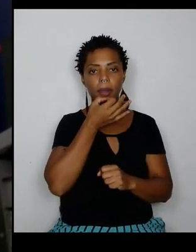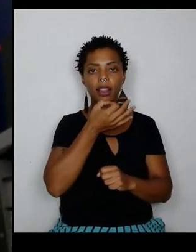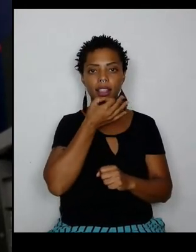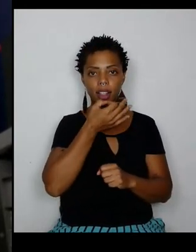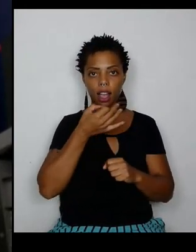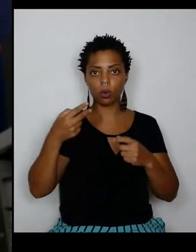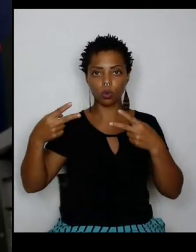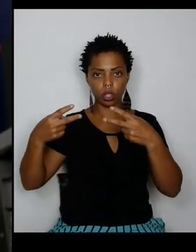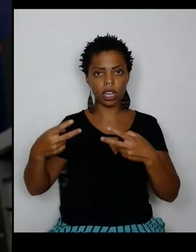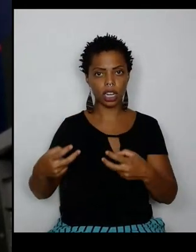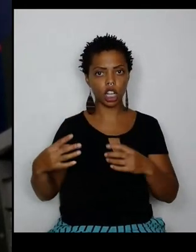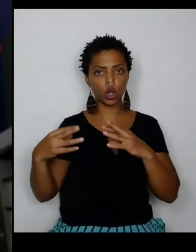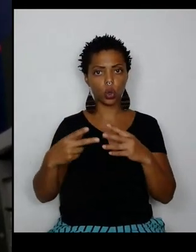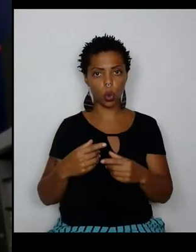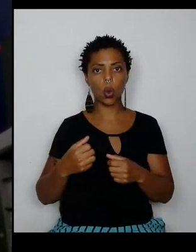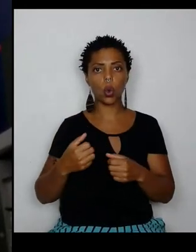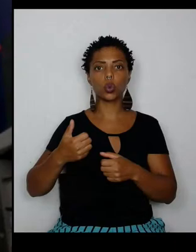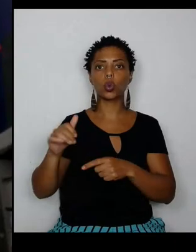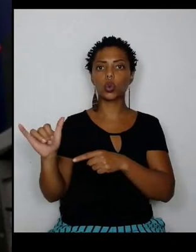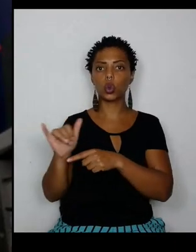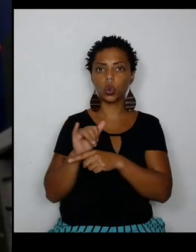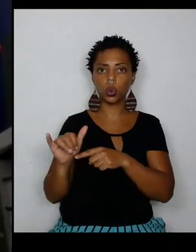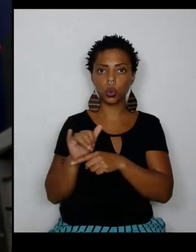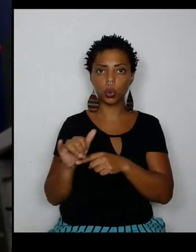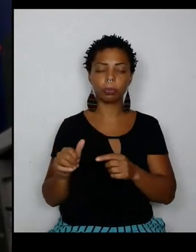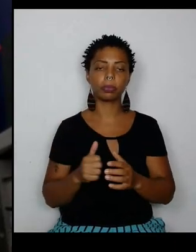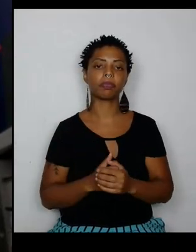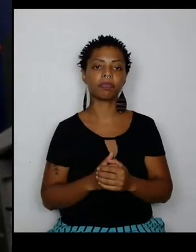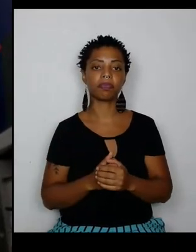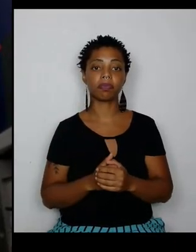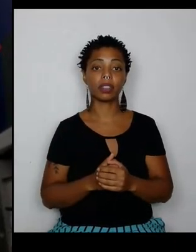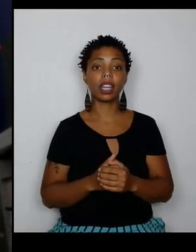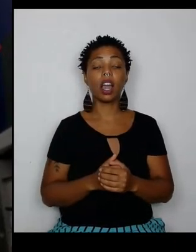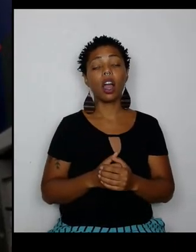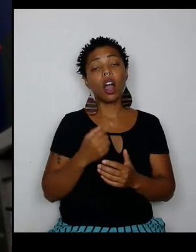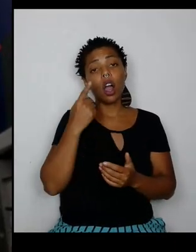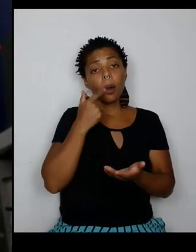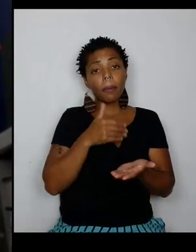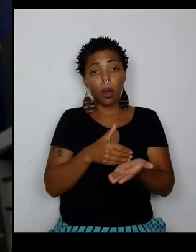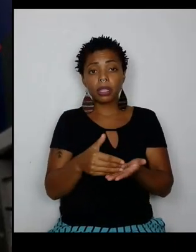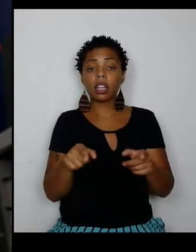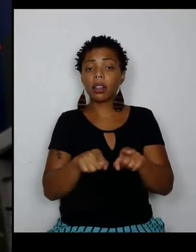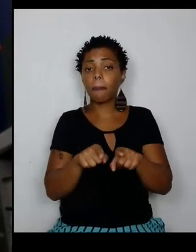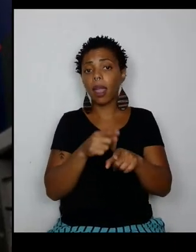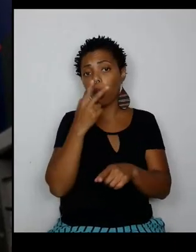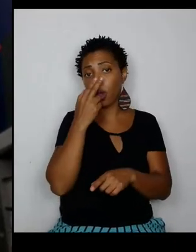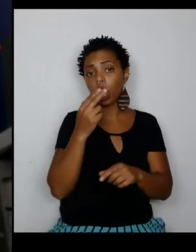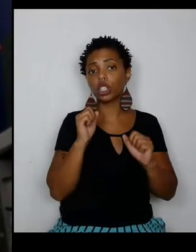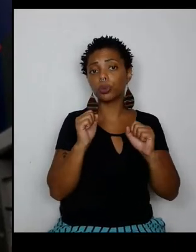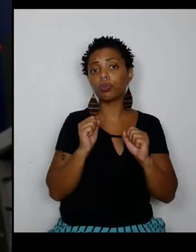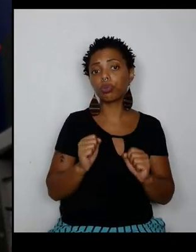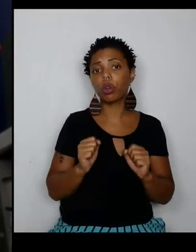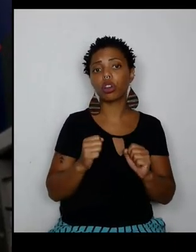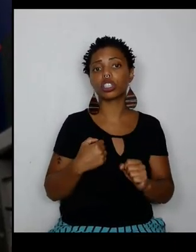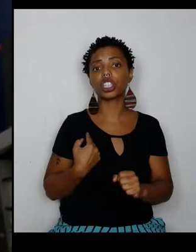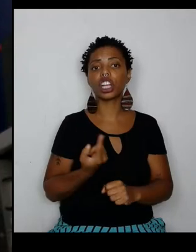we still have time for more questions so you can send them in the youtube comment box